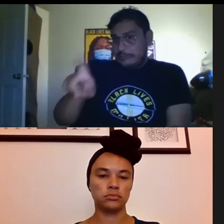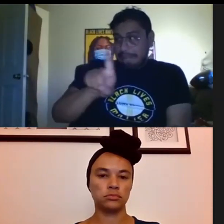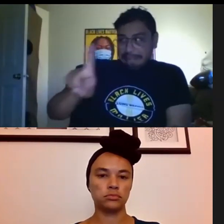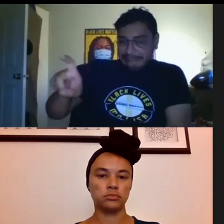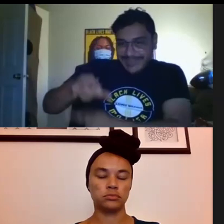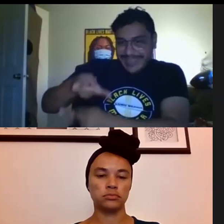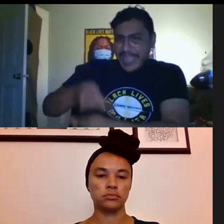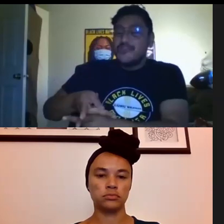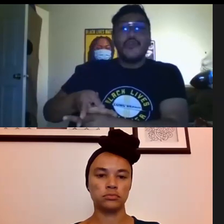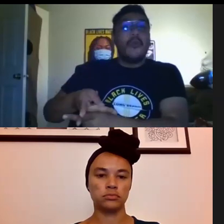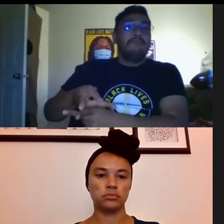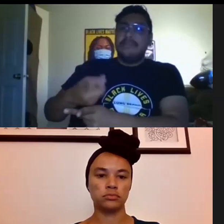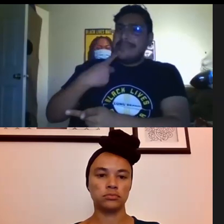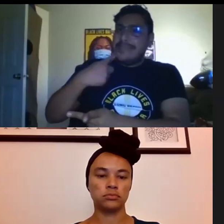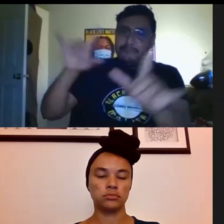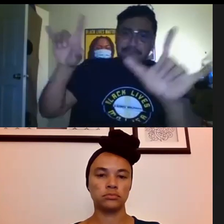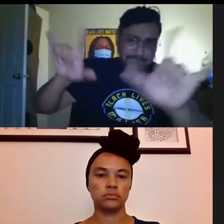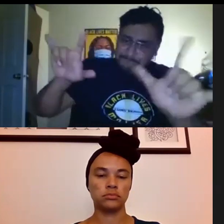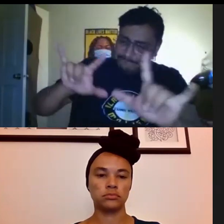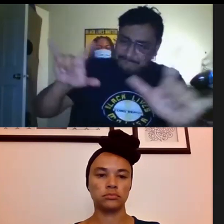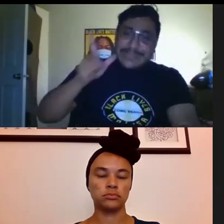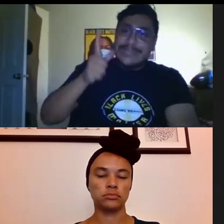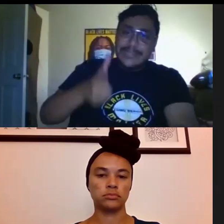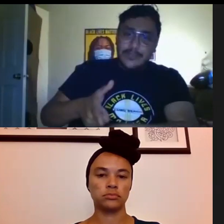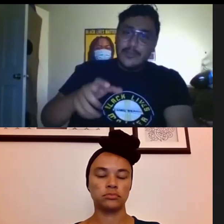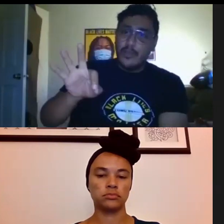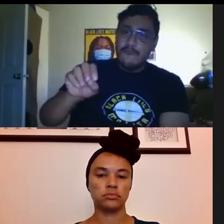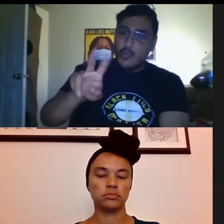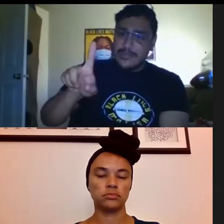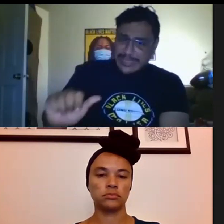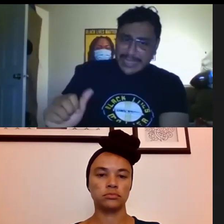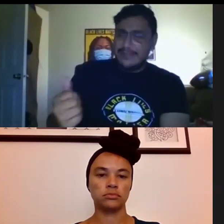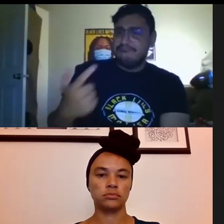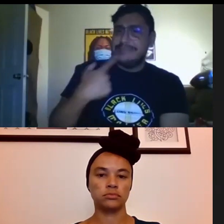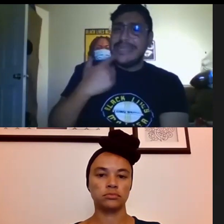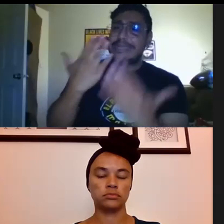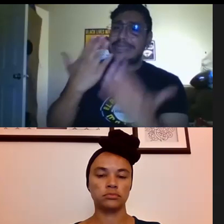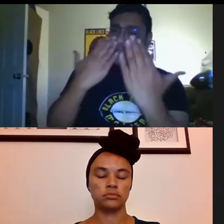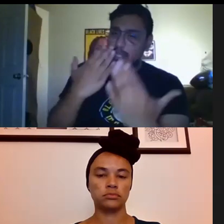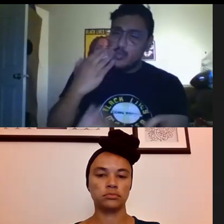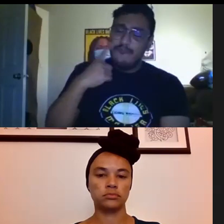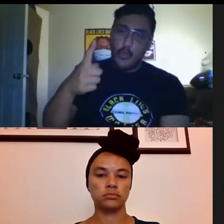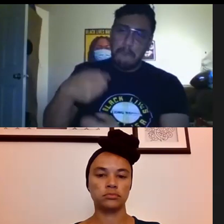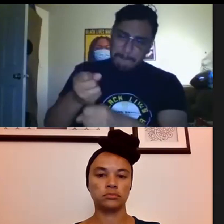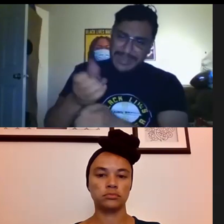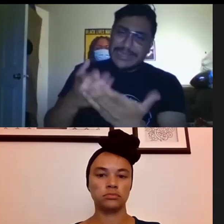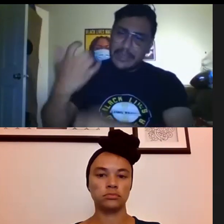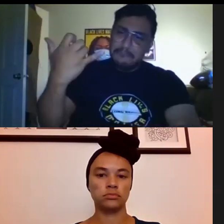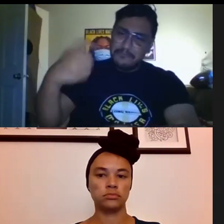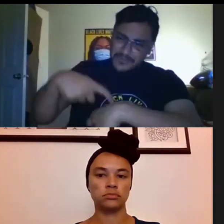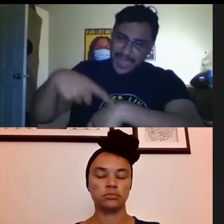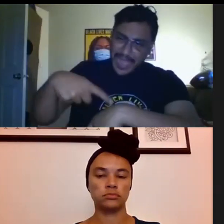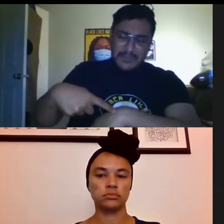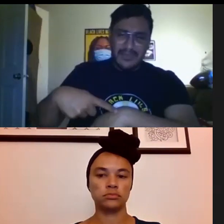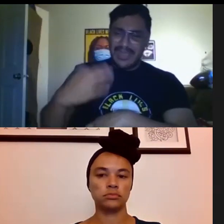you love, Sister Fuzia, and say thank you for making the time. I know it's been a very